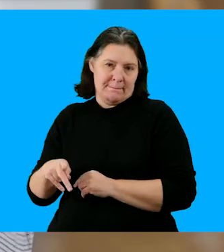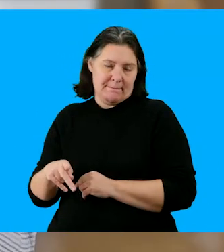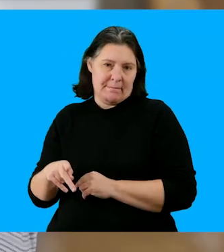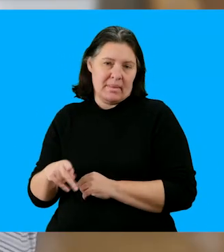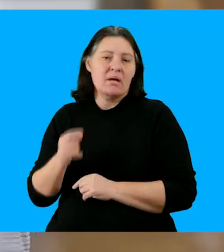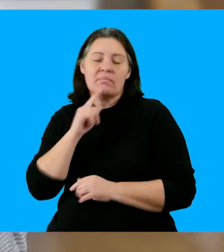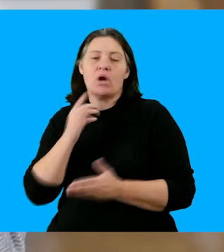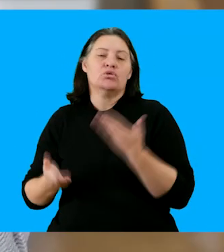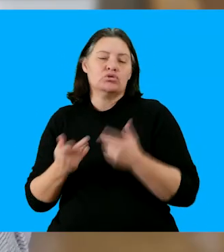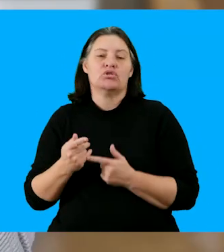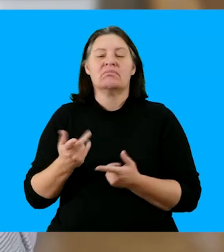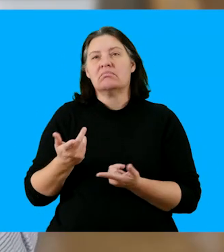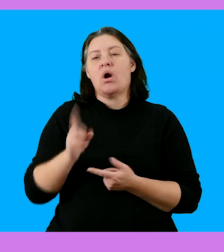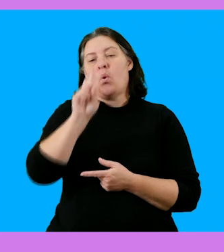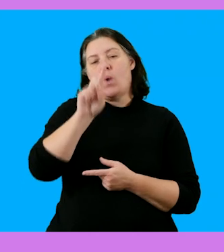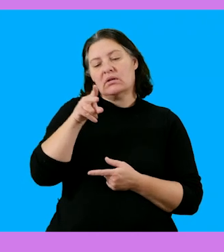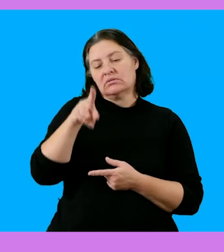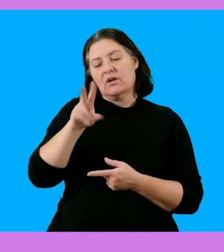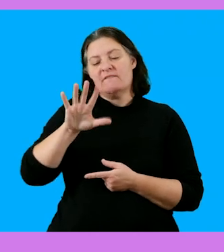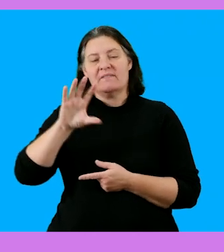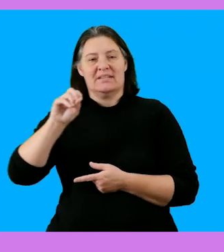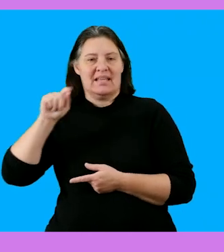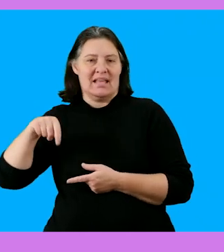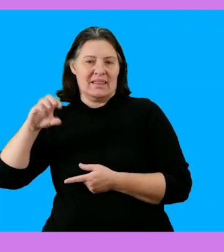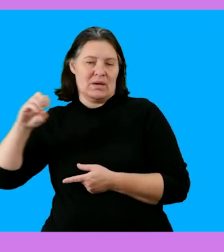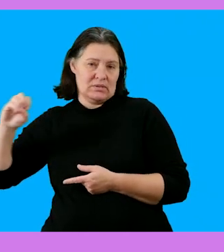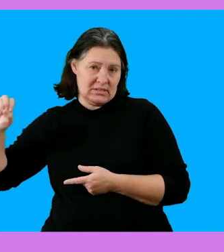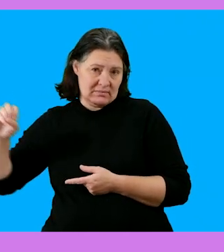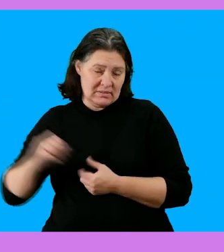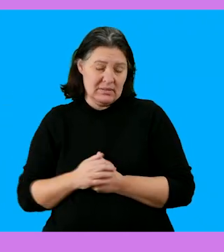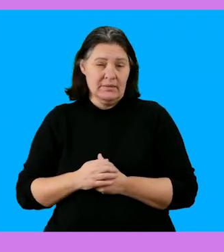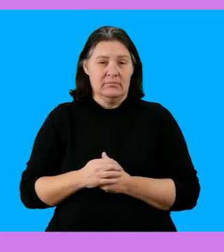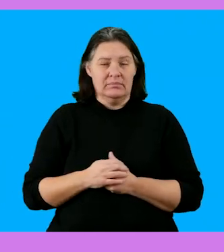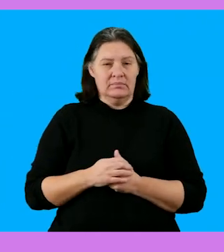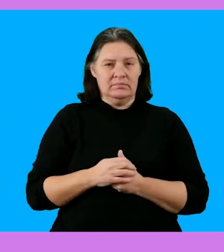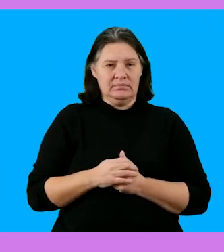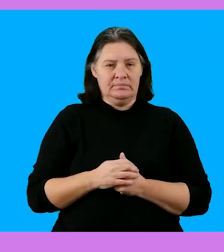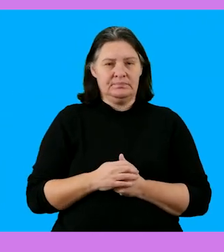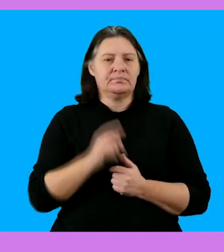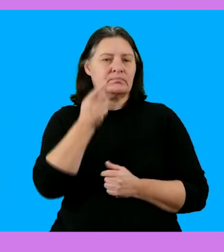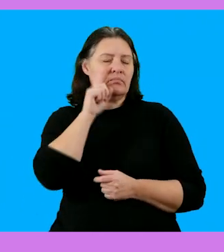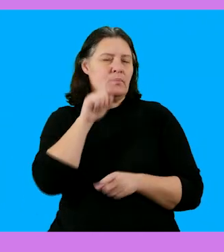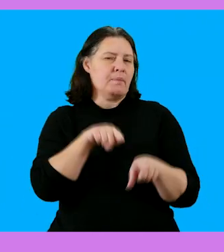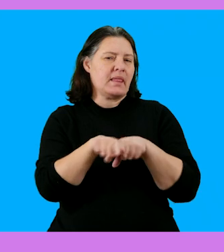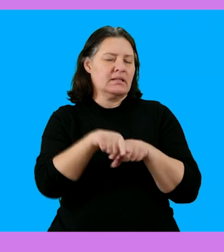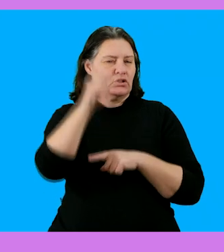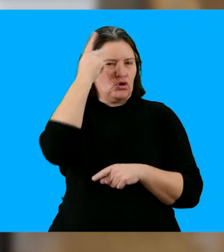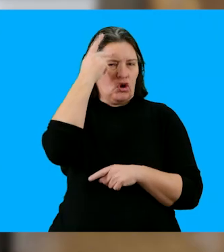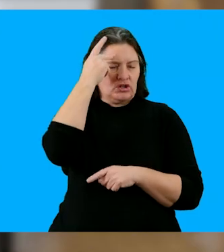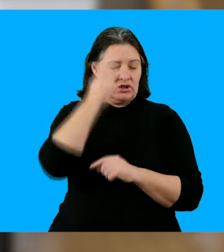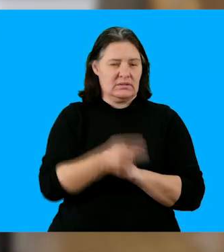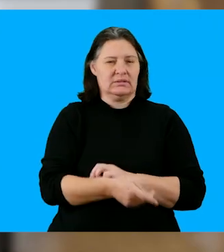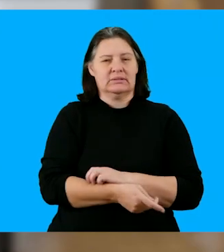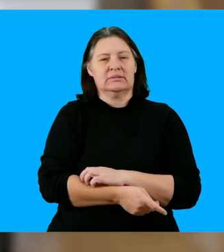map. Here we'll use a scale of 1:50,000, for example. Now let's quickly test